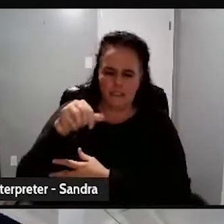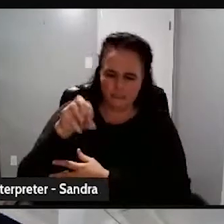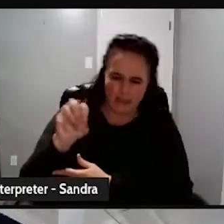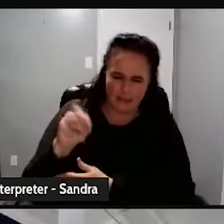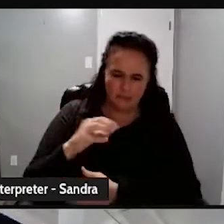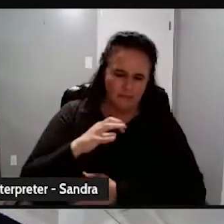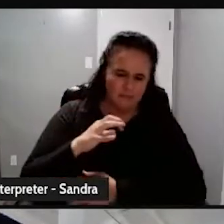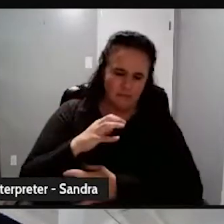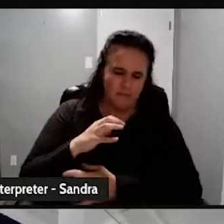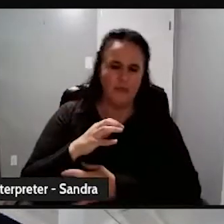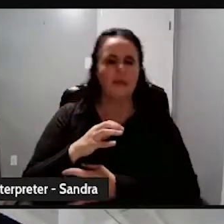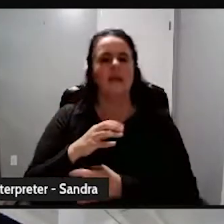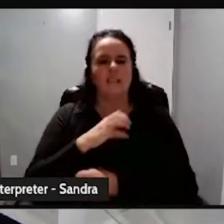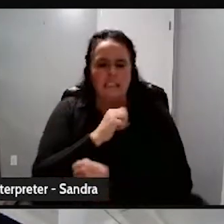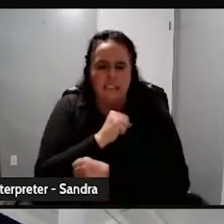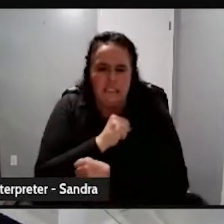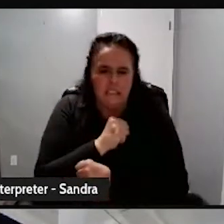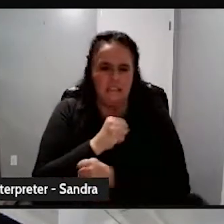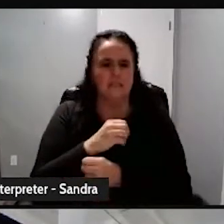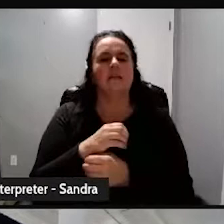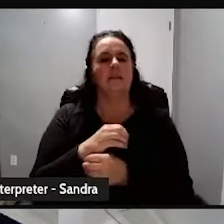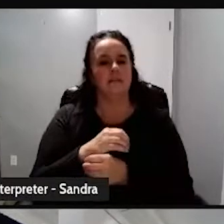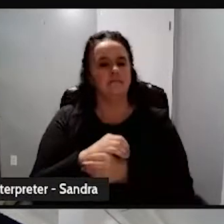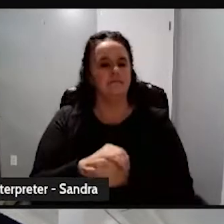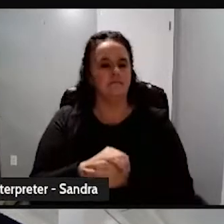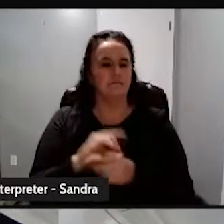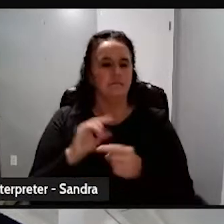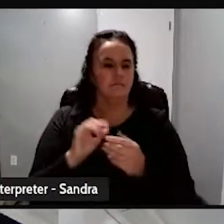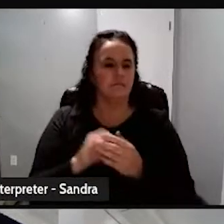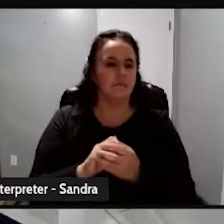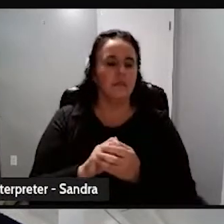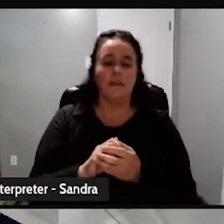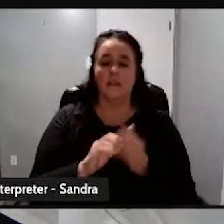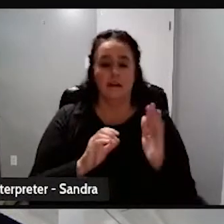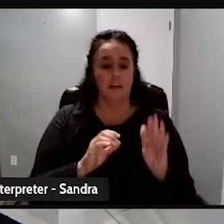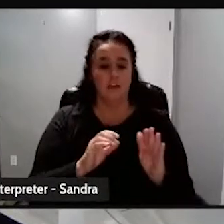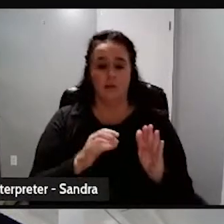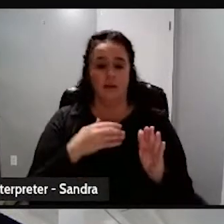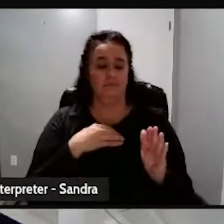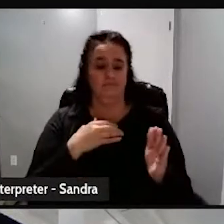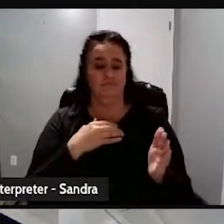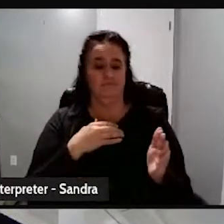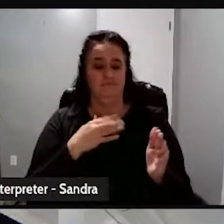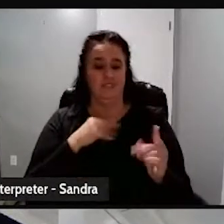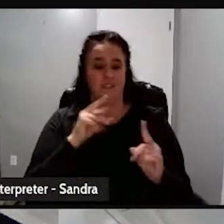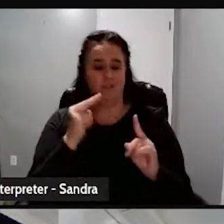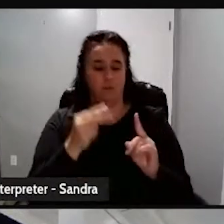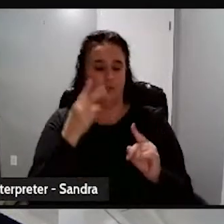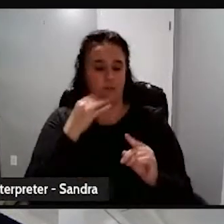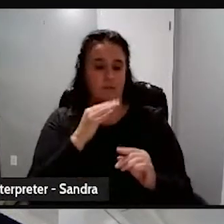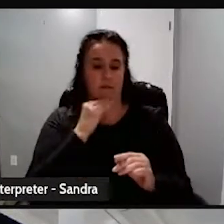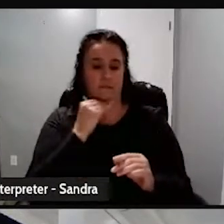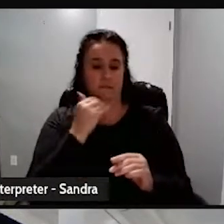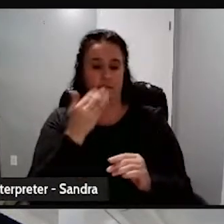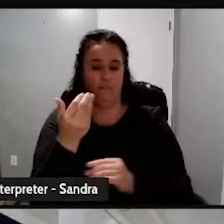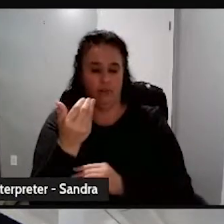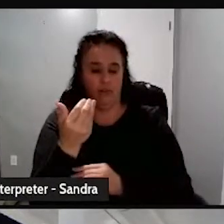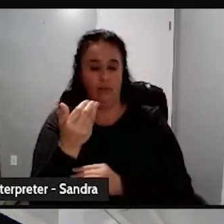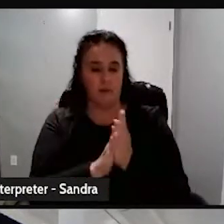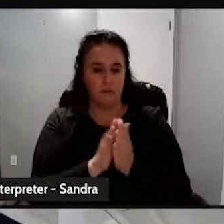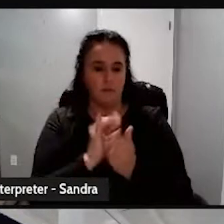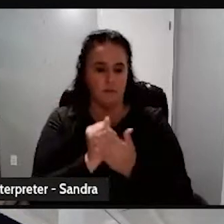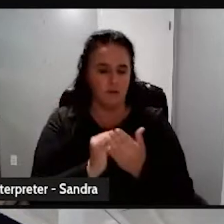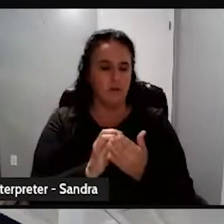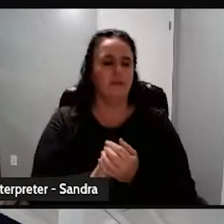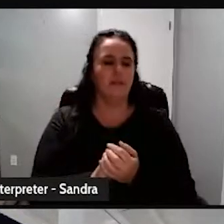has been the vehicle that I've used since I was 15, I'm currently intrigued by the subtle